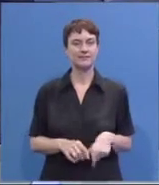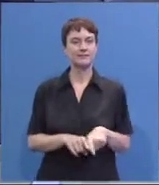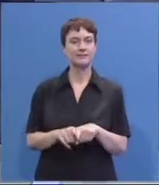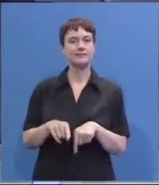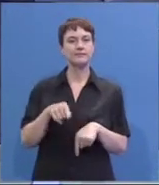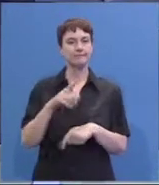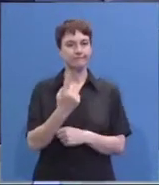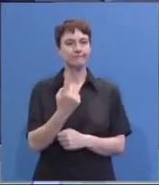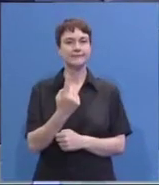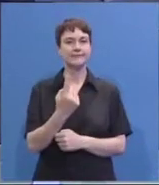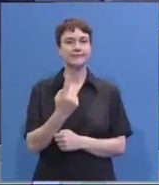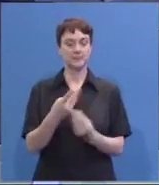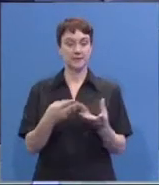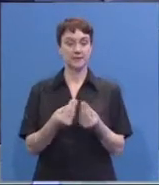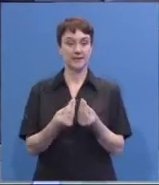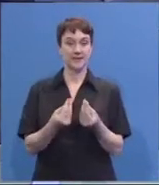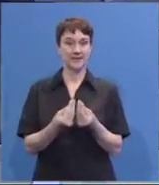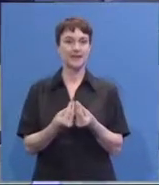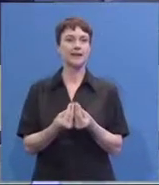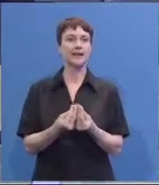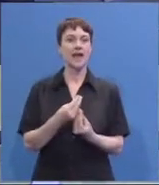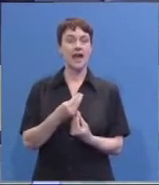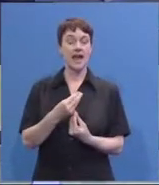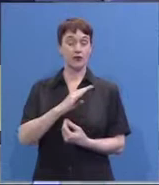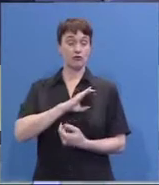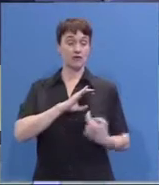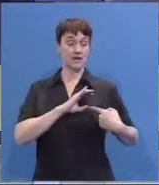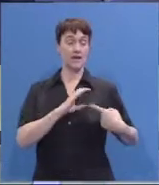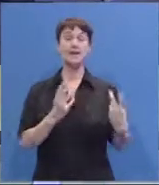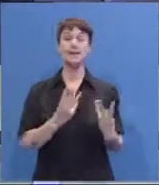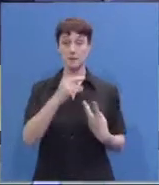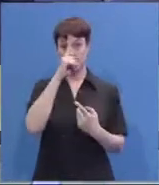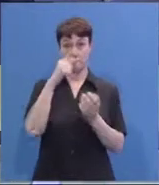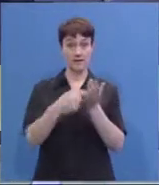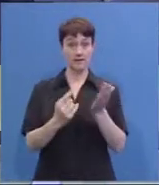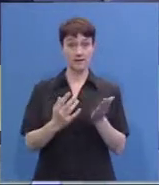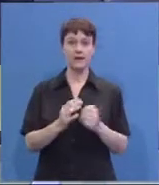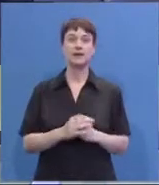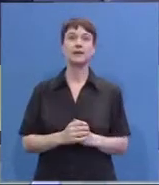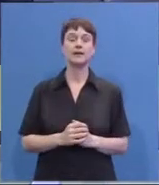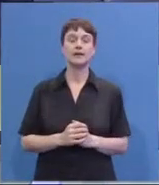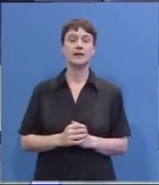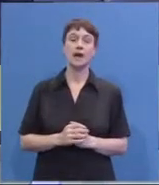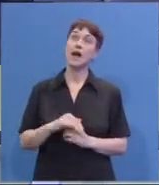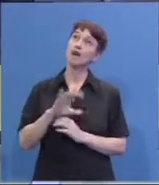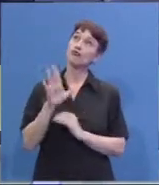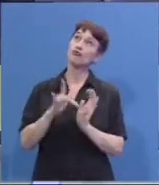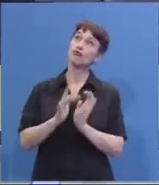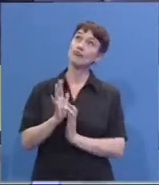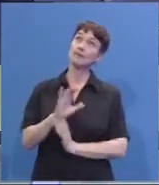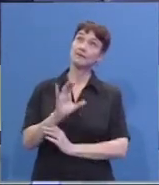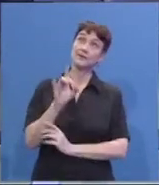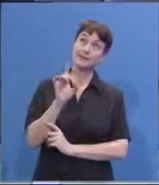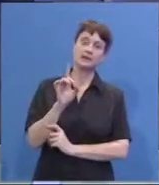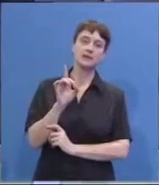source is that Christians believe that Christ has conquered death